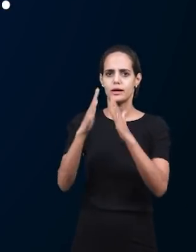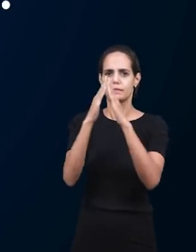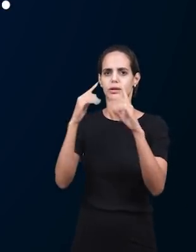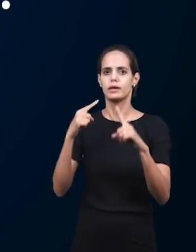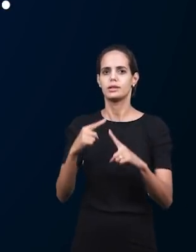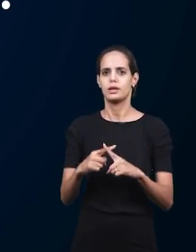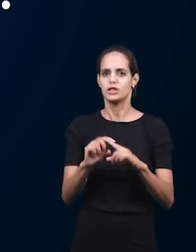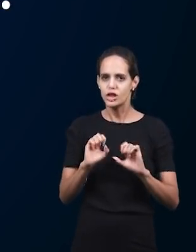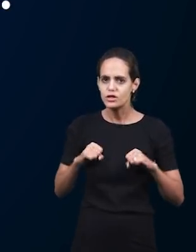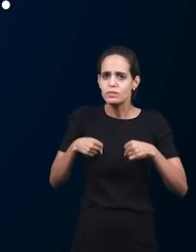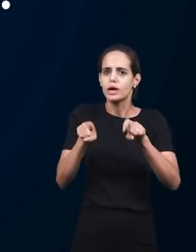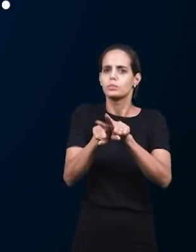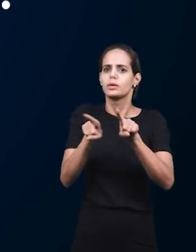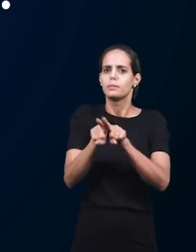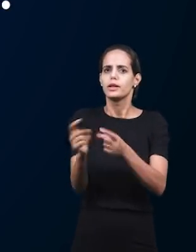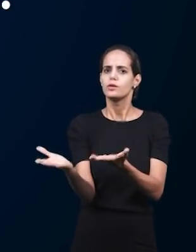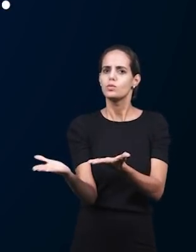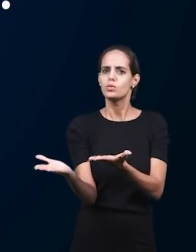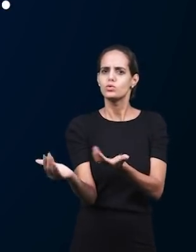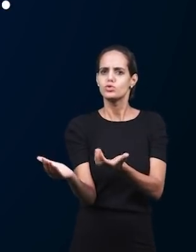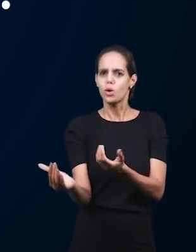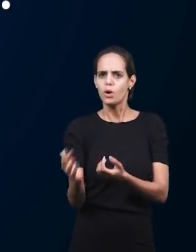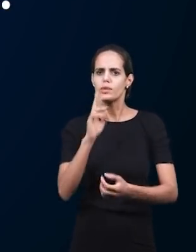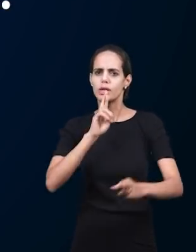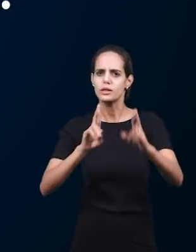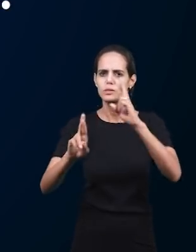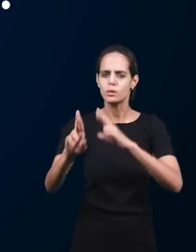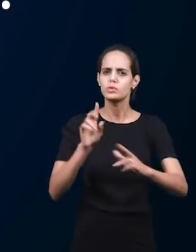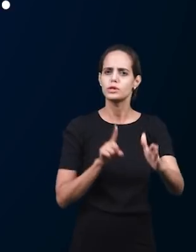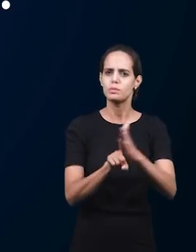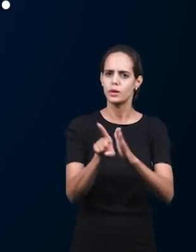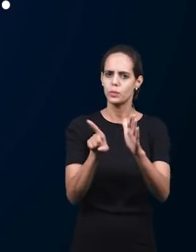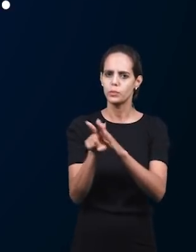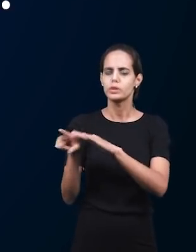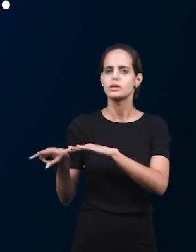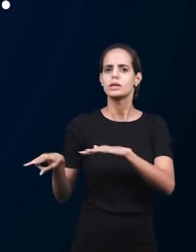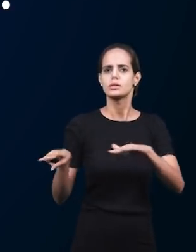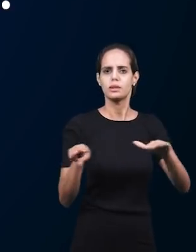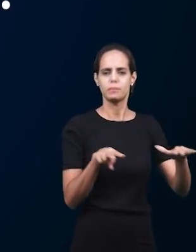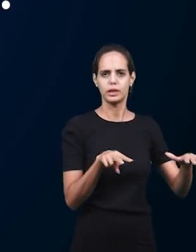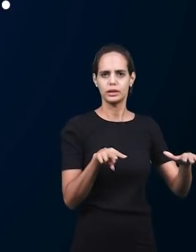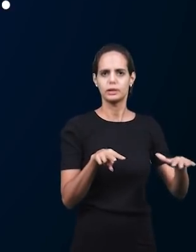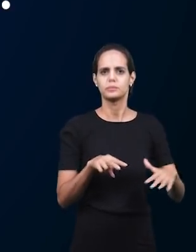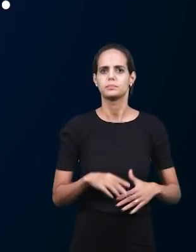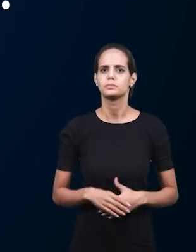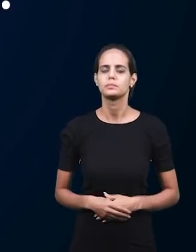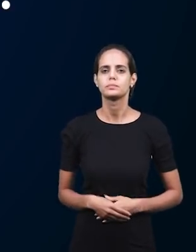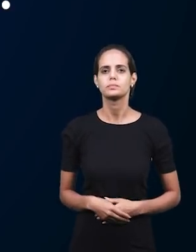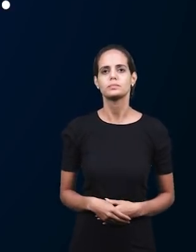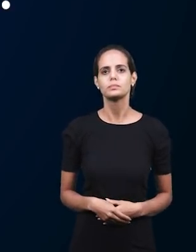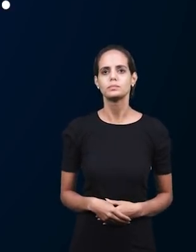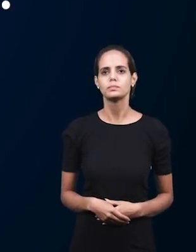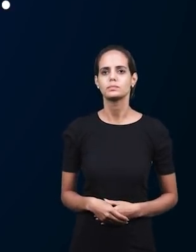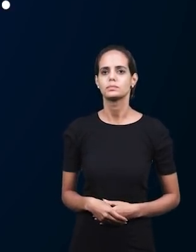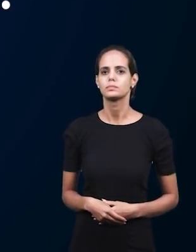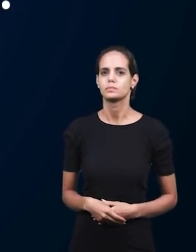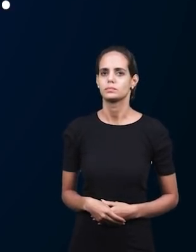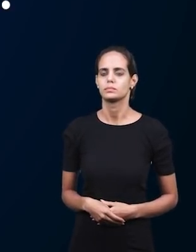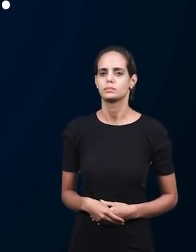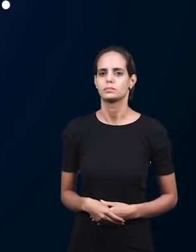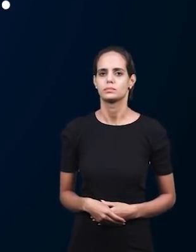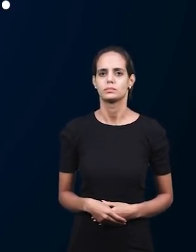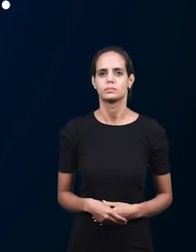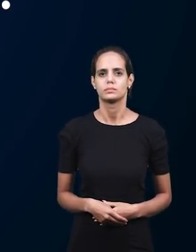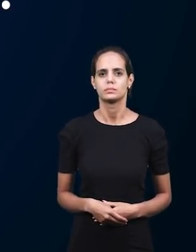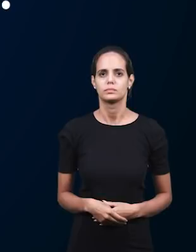has been edifying each member here of the church, has been edifying each youth here as we